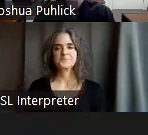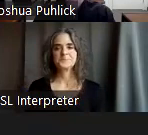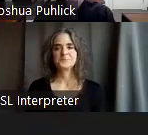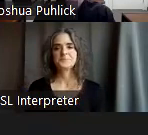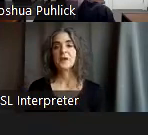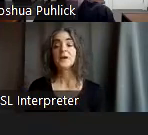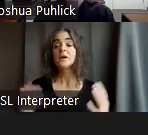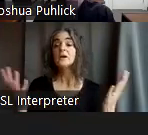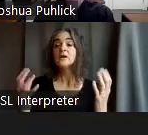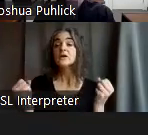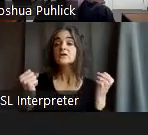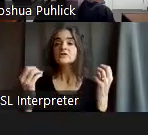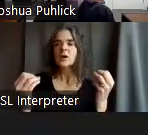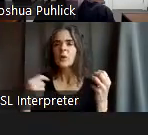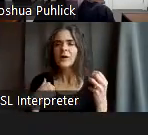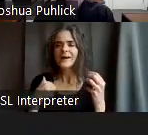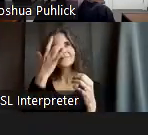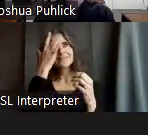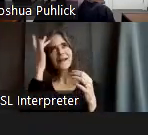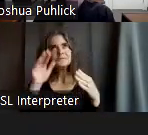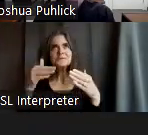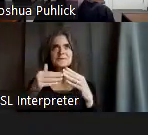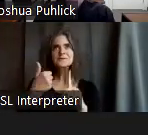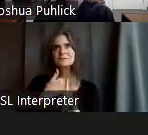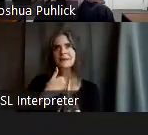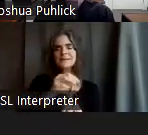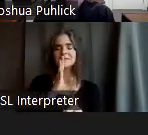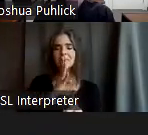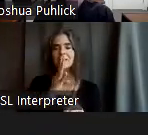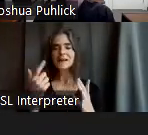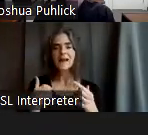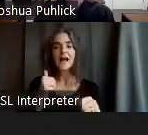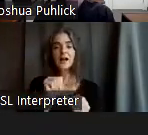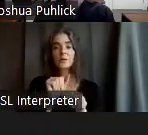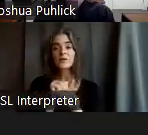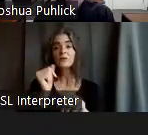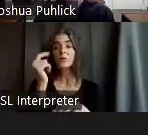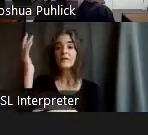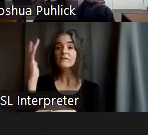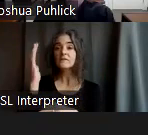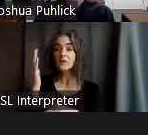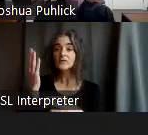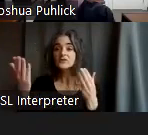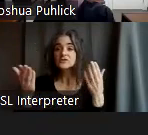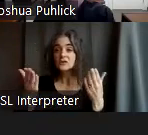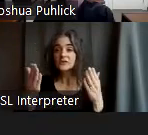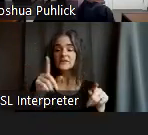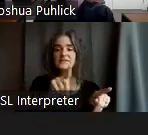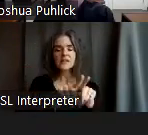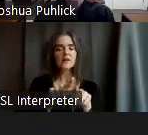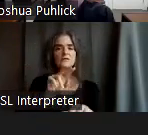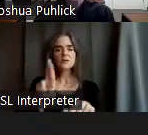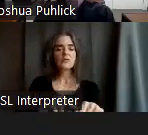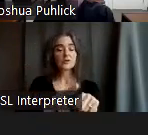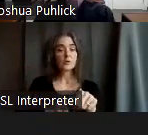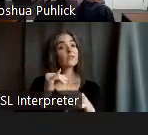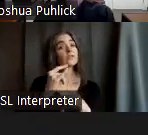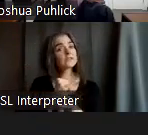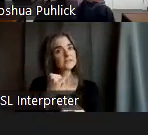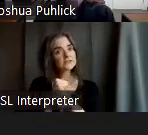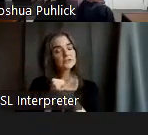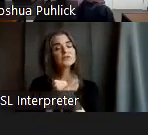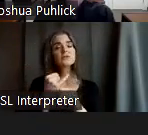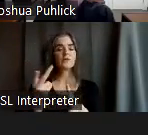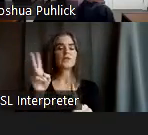So I forgot to introduce myself. I work for the Forest Service and the Northern Institute of Applied Climate